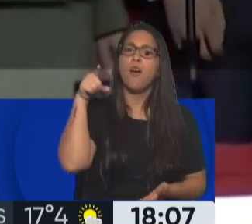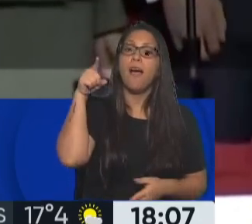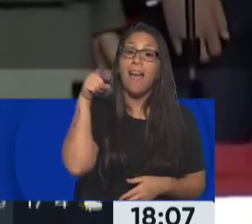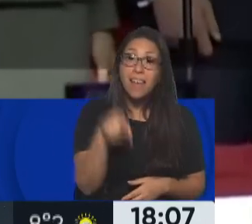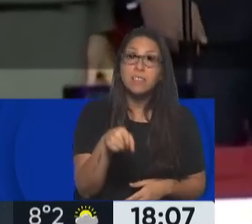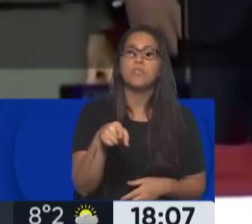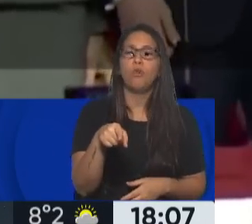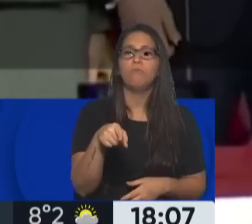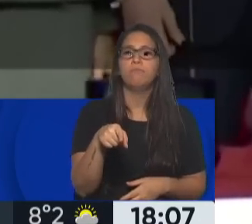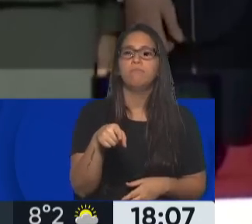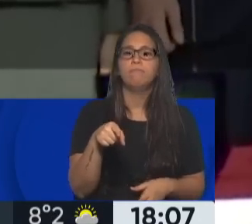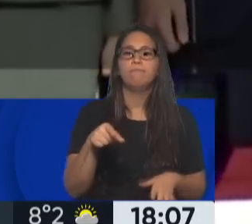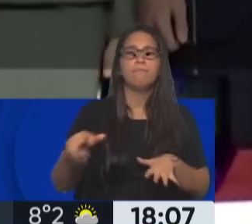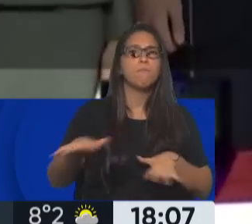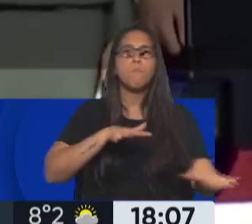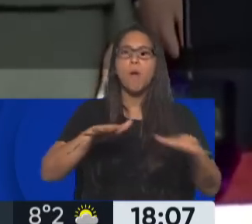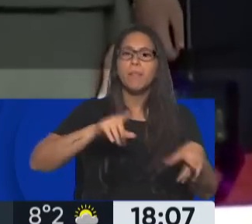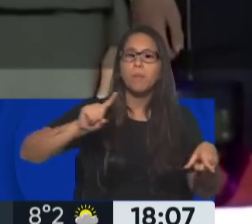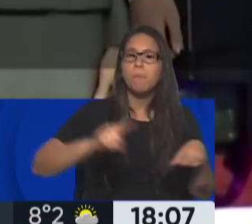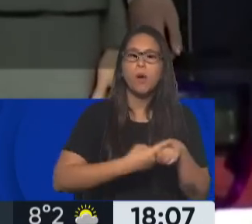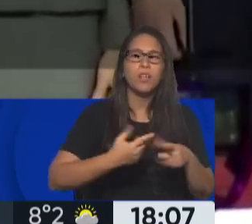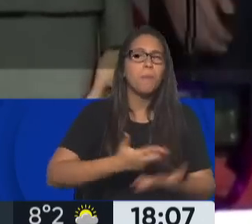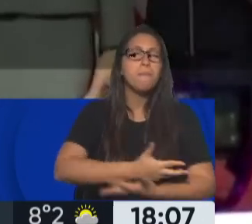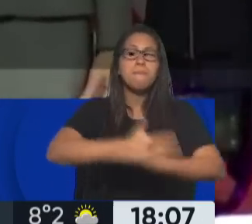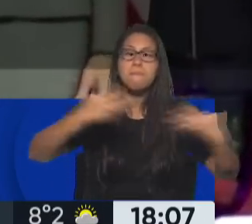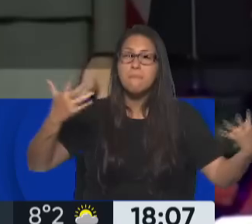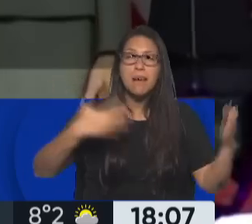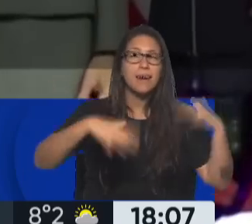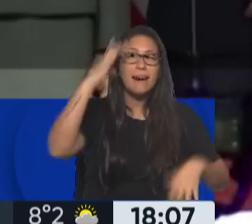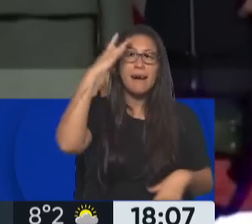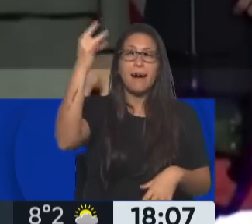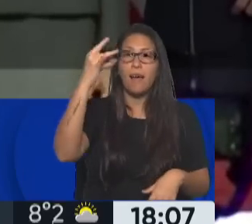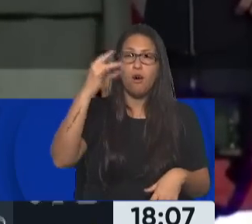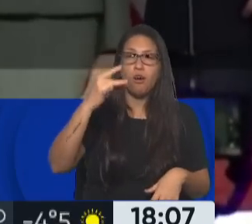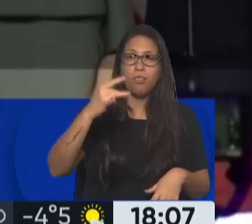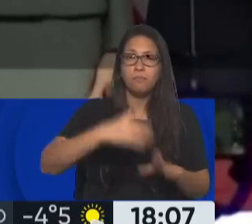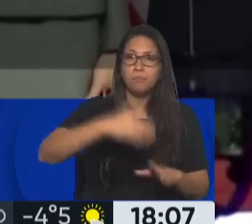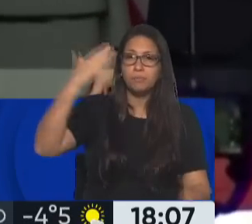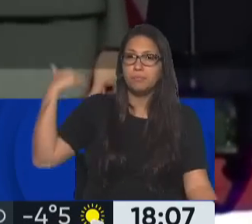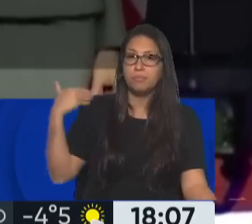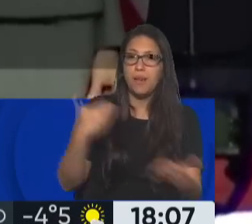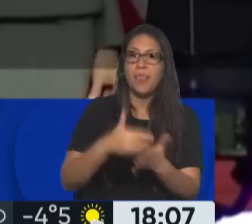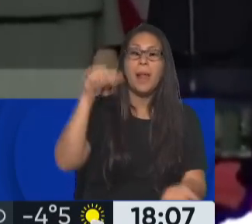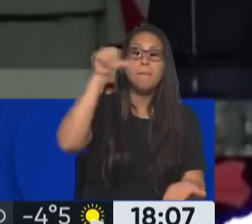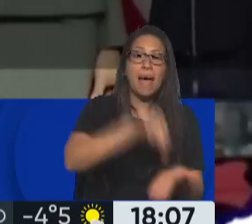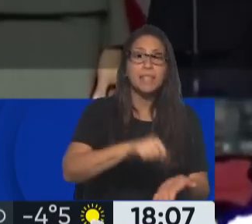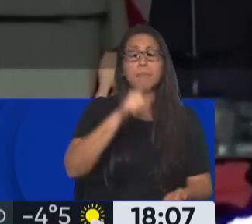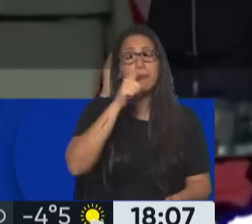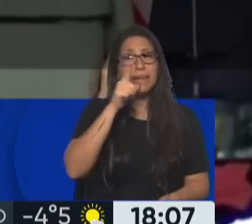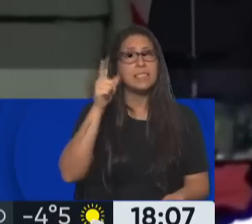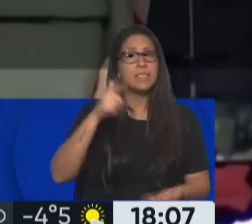greatest political movement of all time. There's never been anything like this in this country, and maybe beyond.